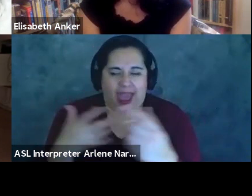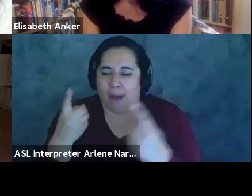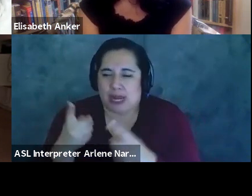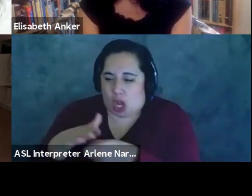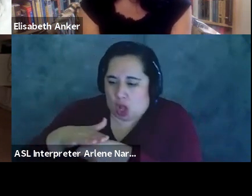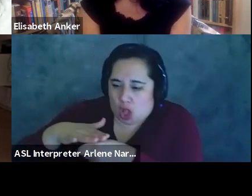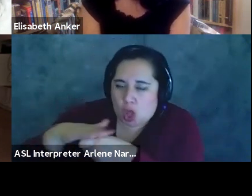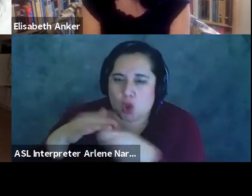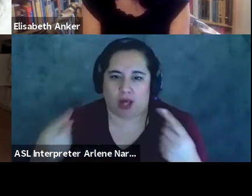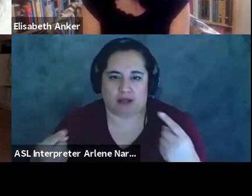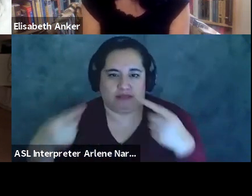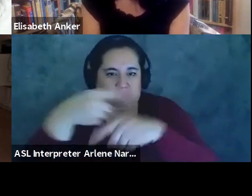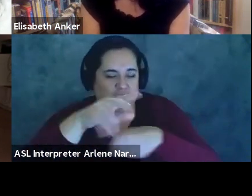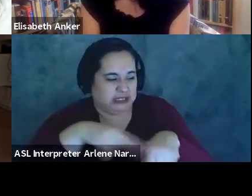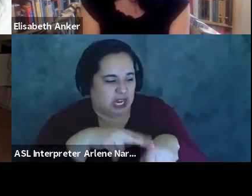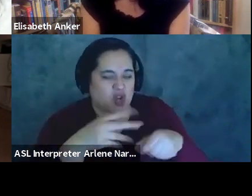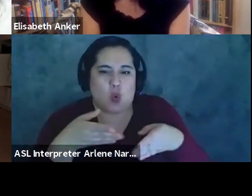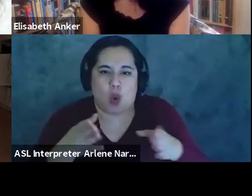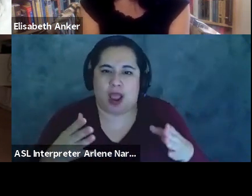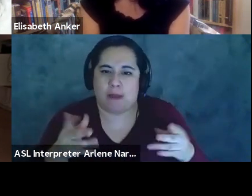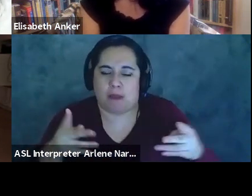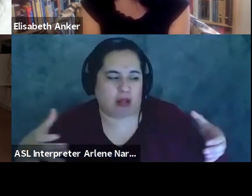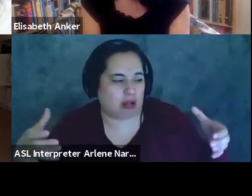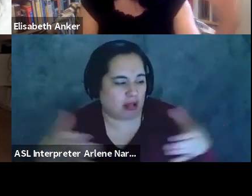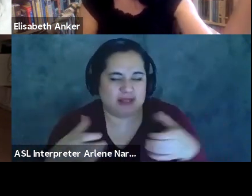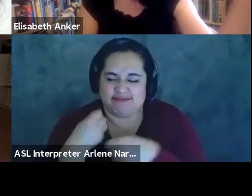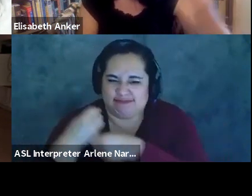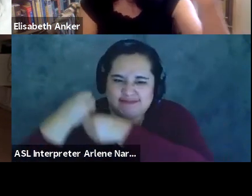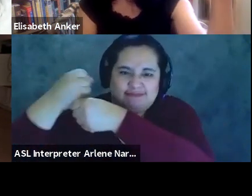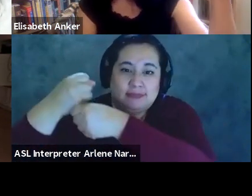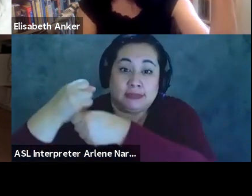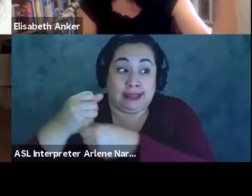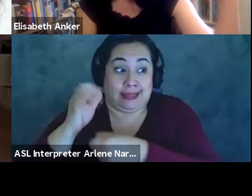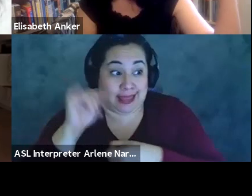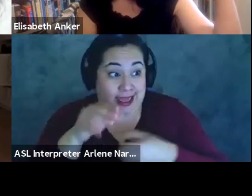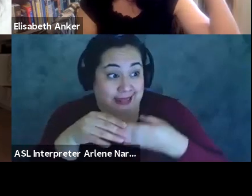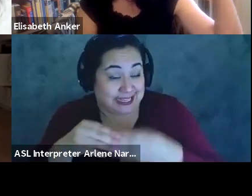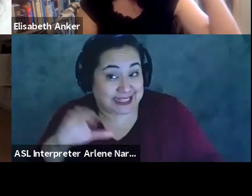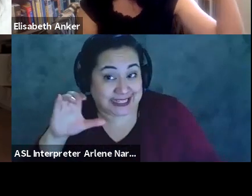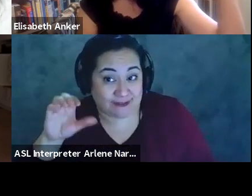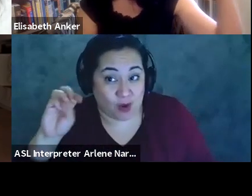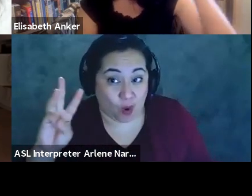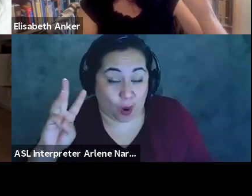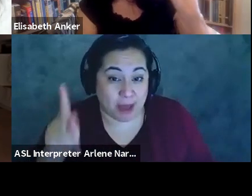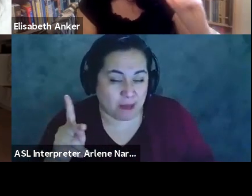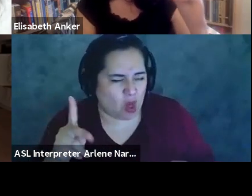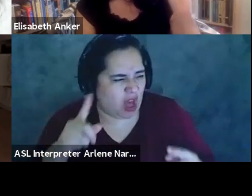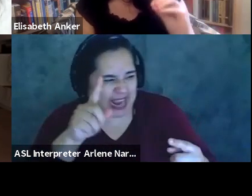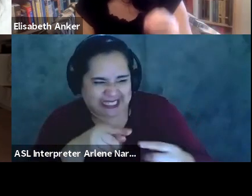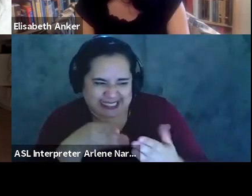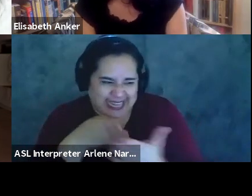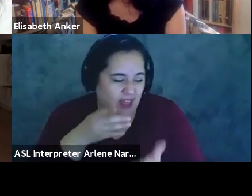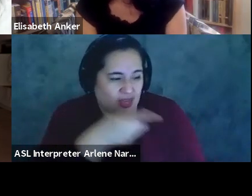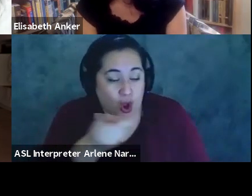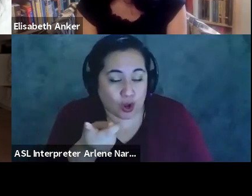way. So, whether or not that springs civil war against people who are arguing very distinctly against those visions